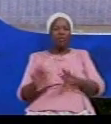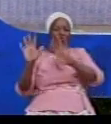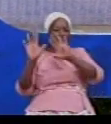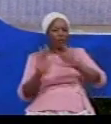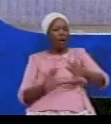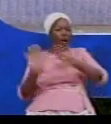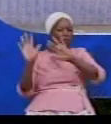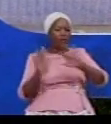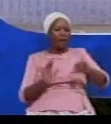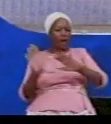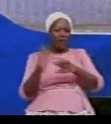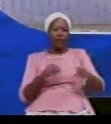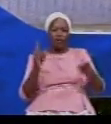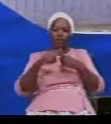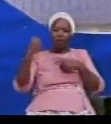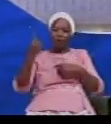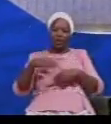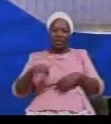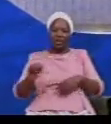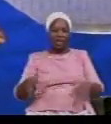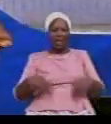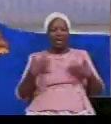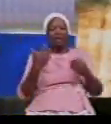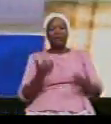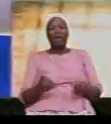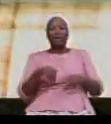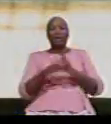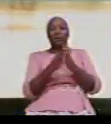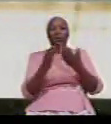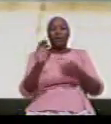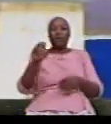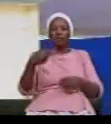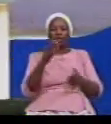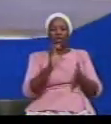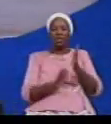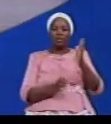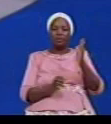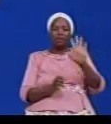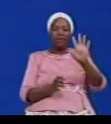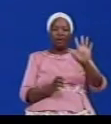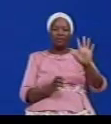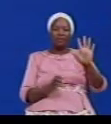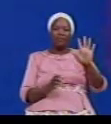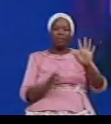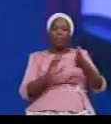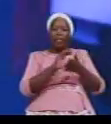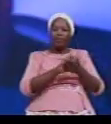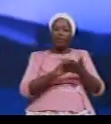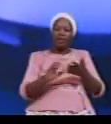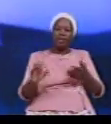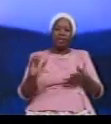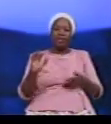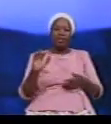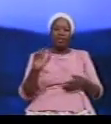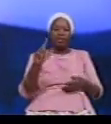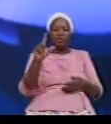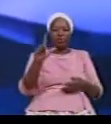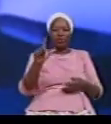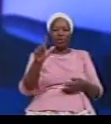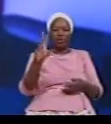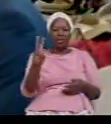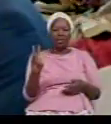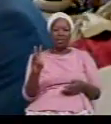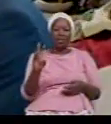and flow unto everlasting life. We're looking at Ephesians chapter 5, and we're reading from verse